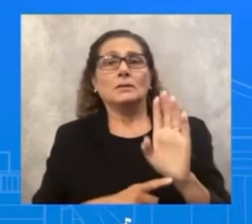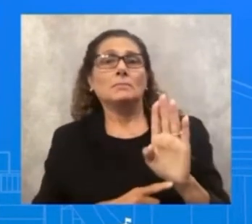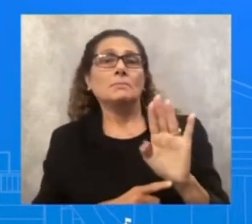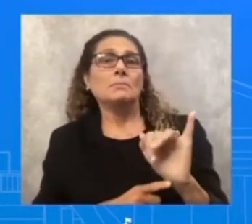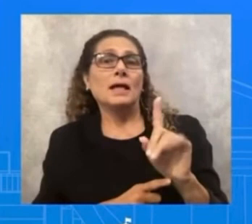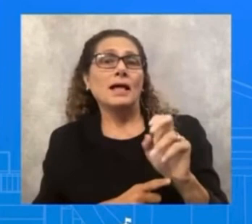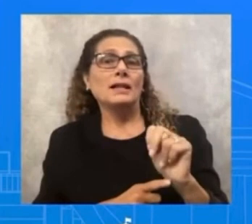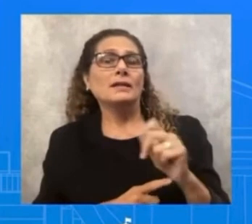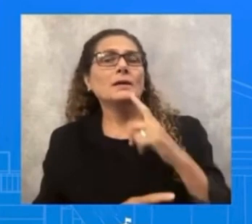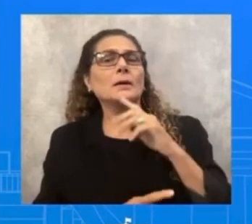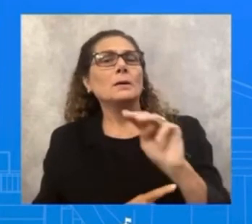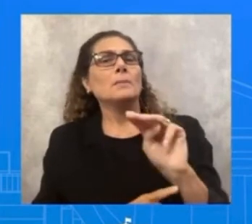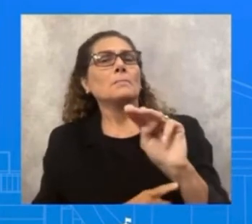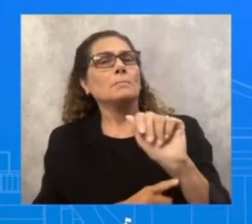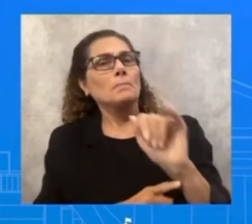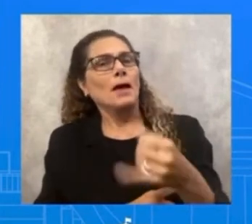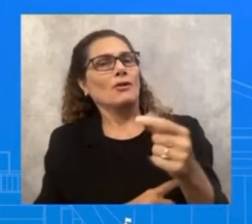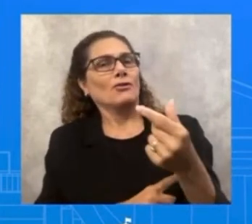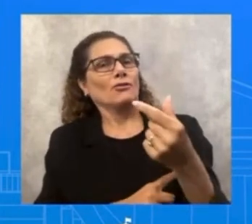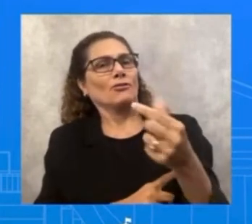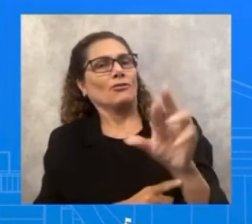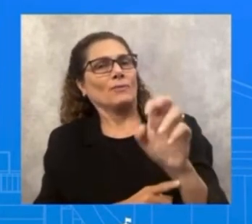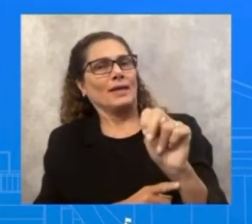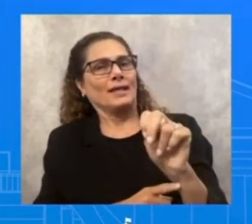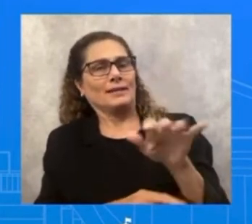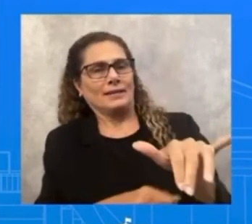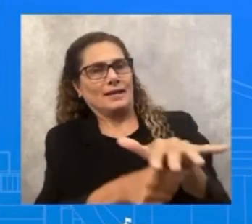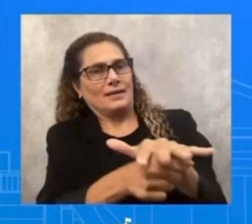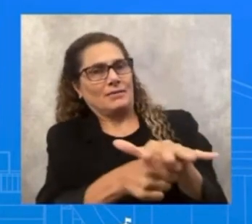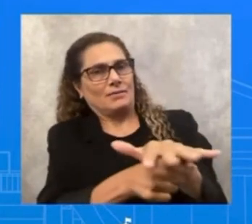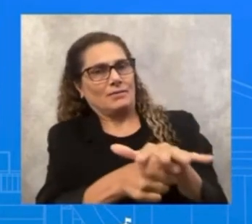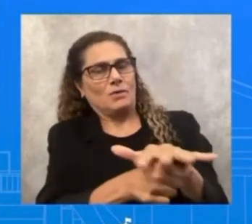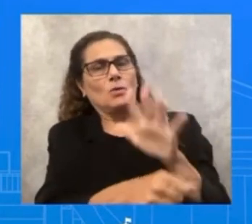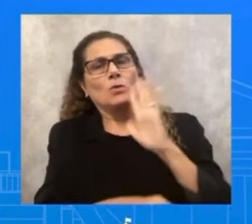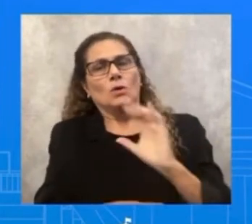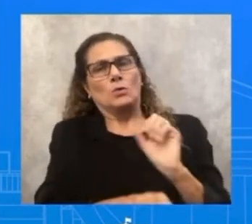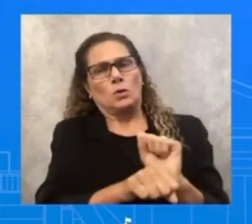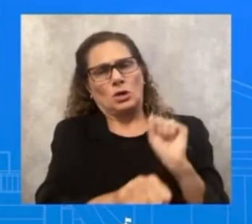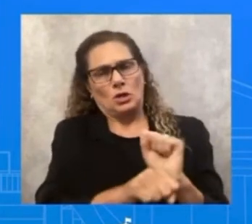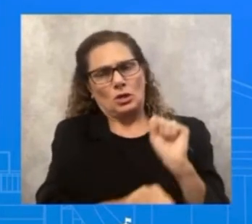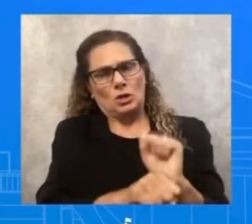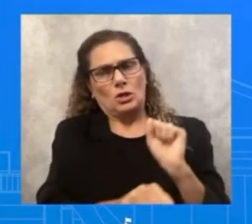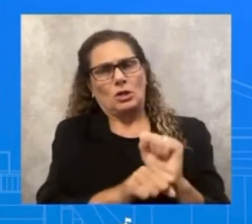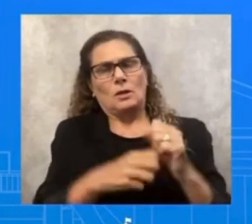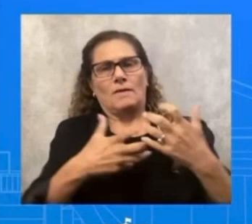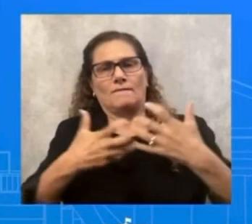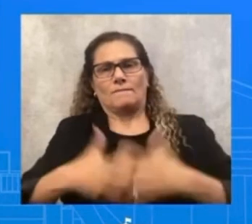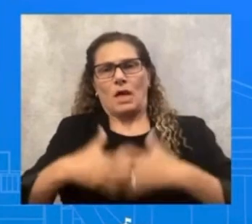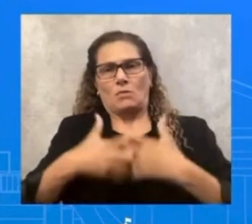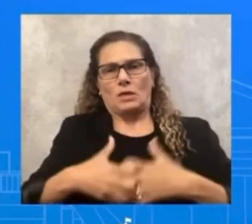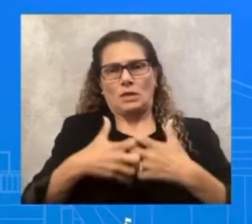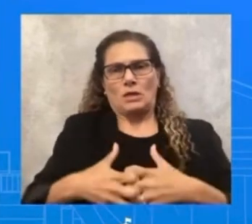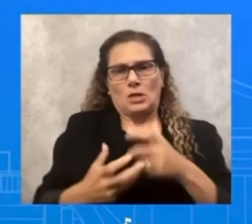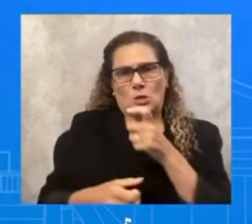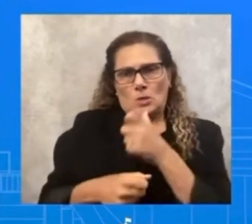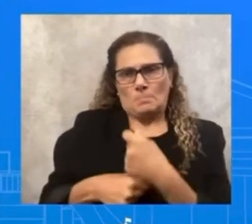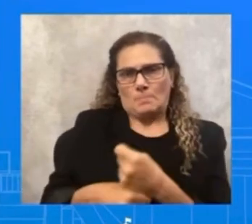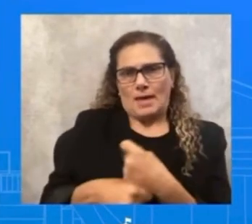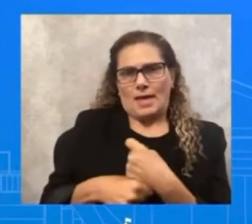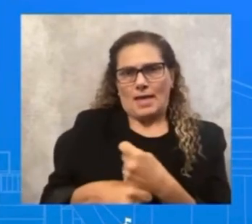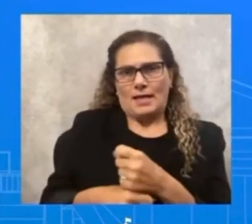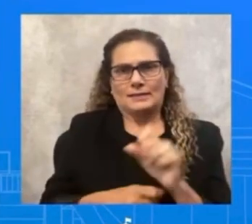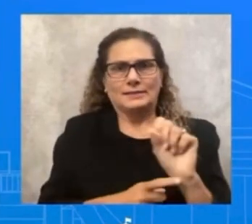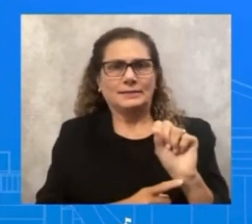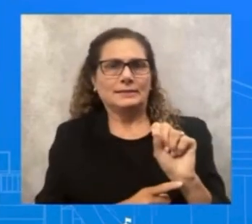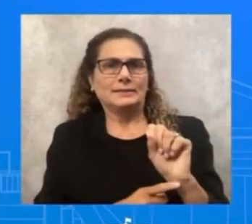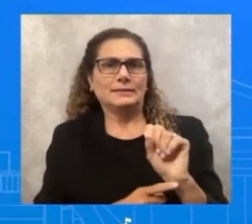solar supply chain, working with a plant that's producing polysilicon in Washington down to producing